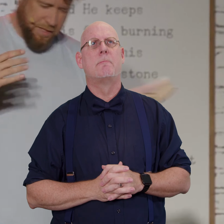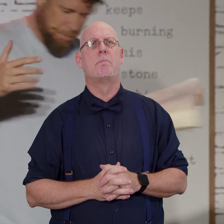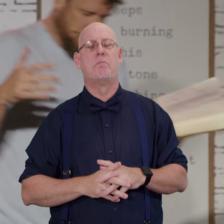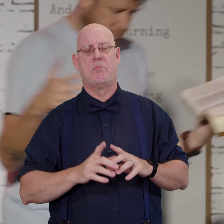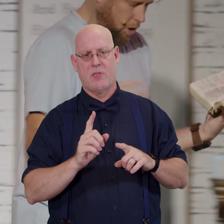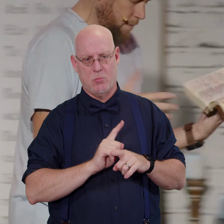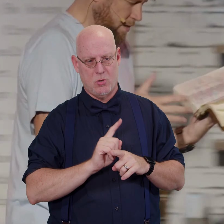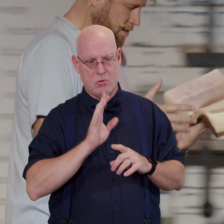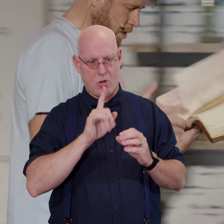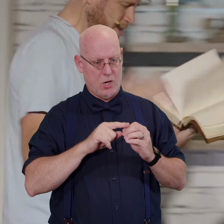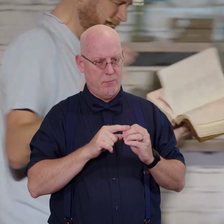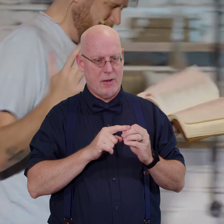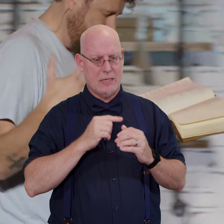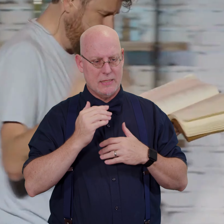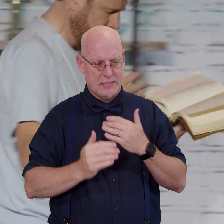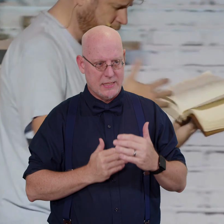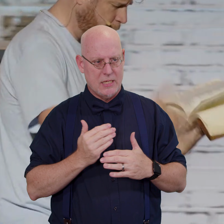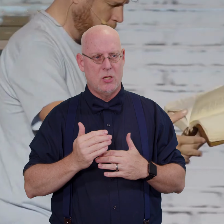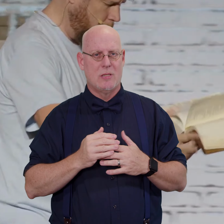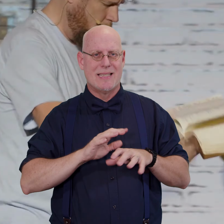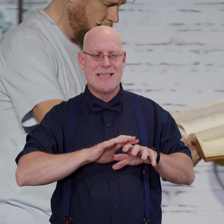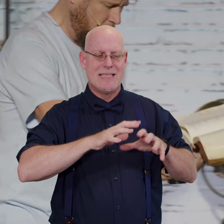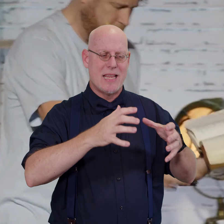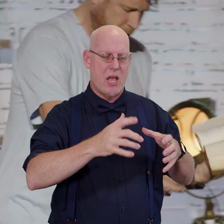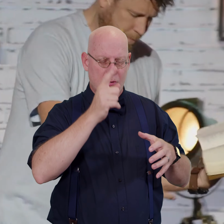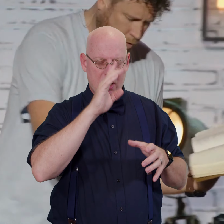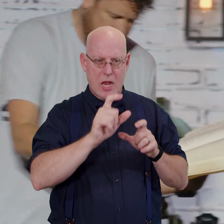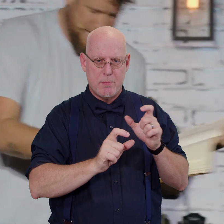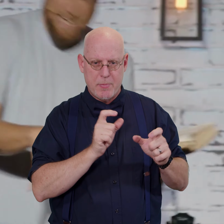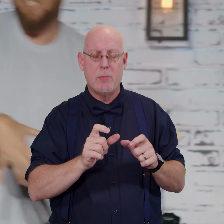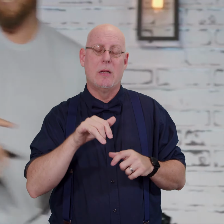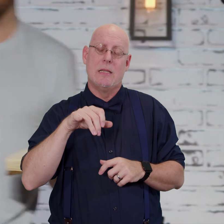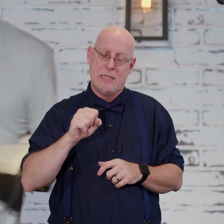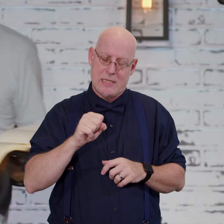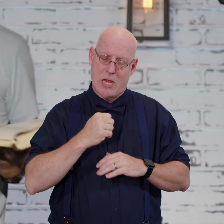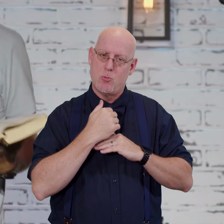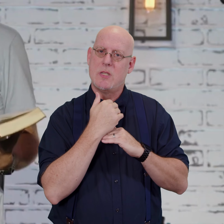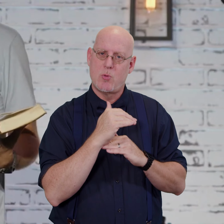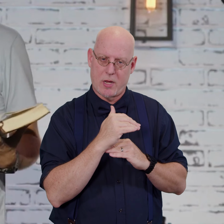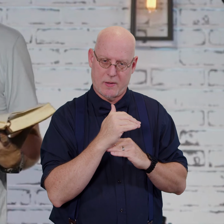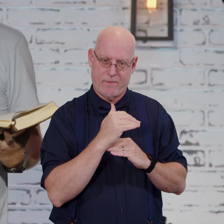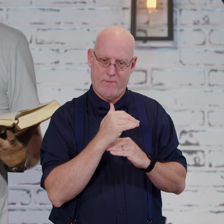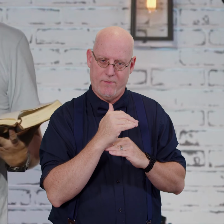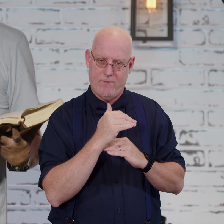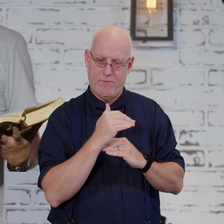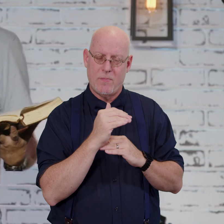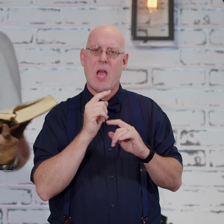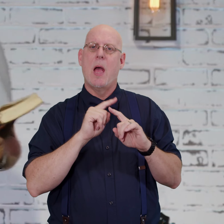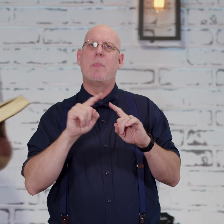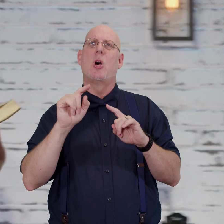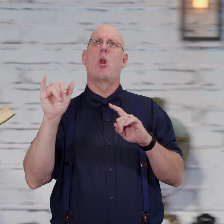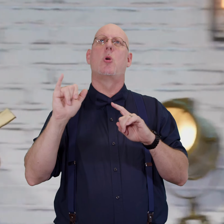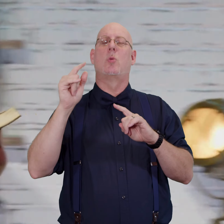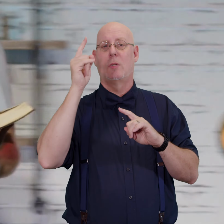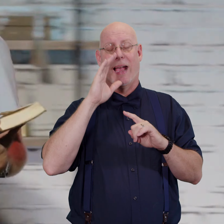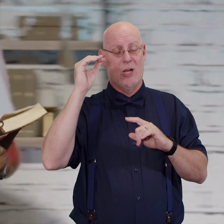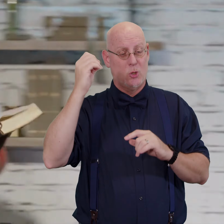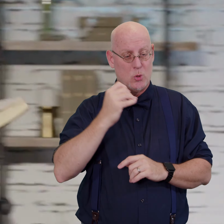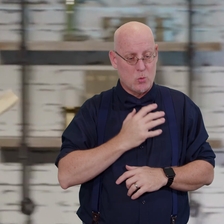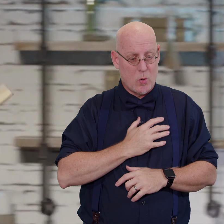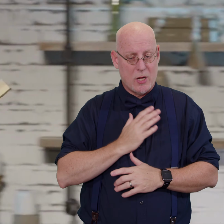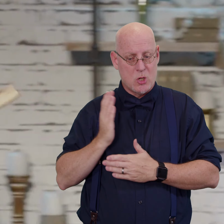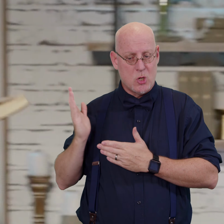this discipline, as we've talked about in this series, this net being spread over God's people, yes, it is restrictive, but it also is God's